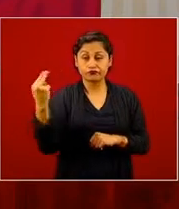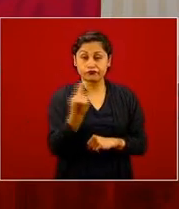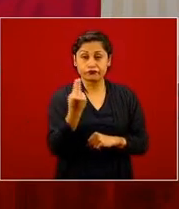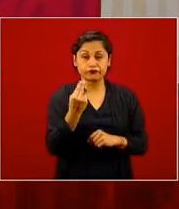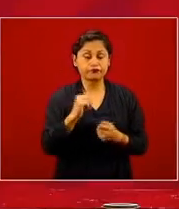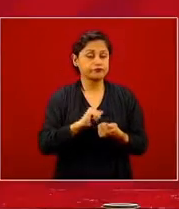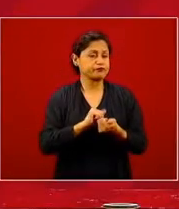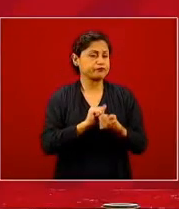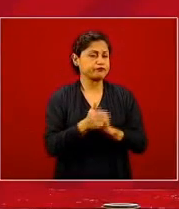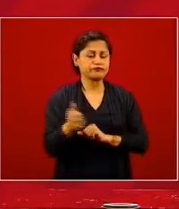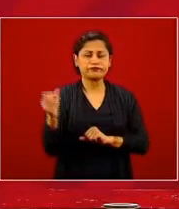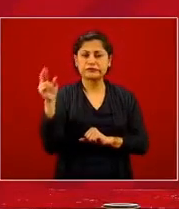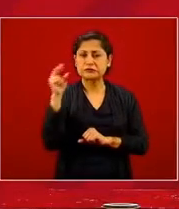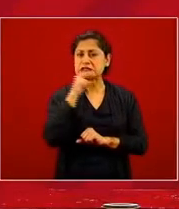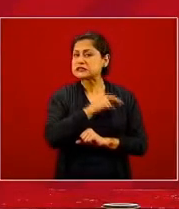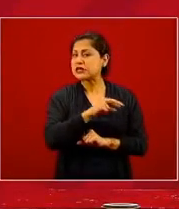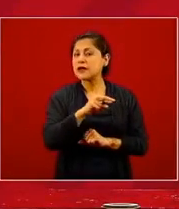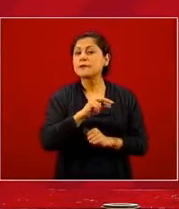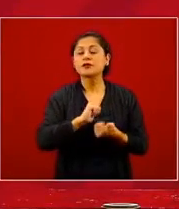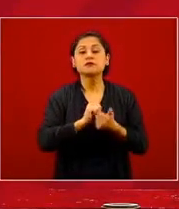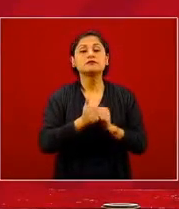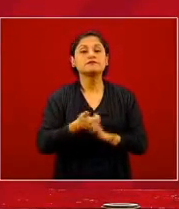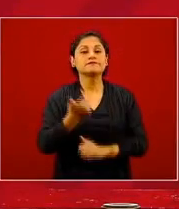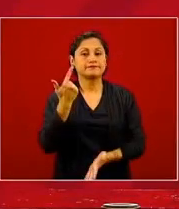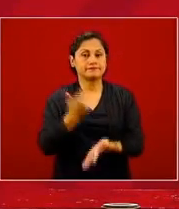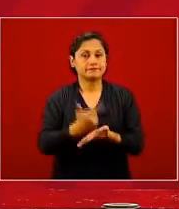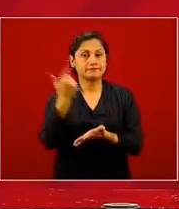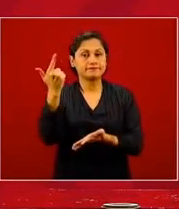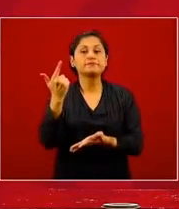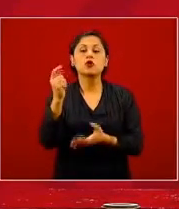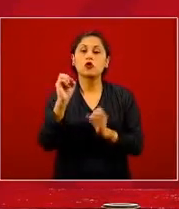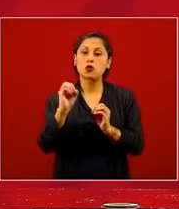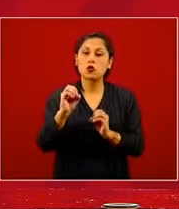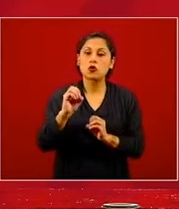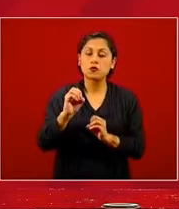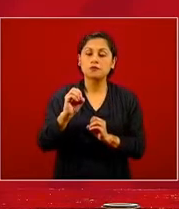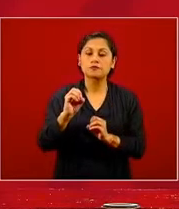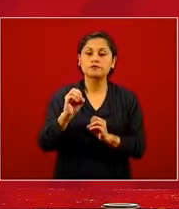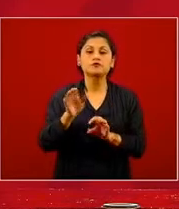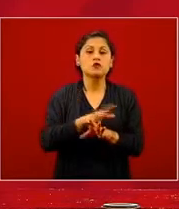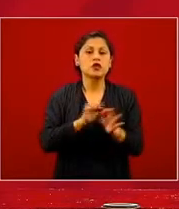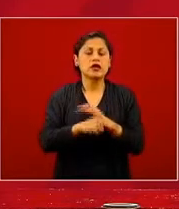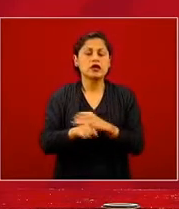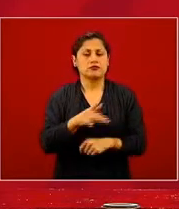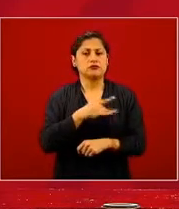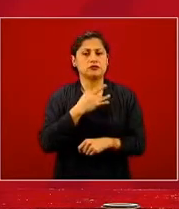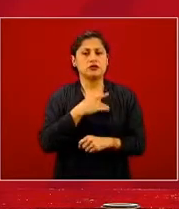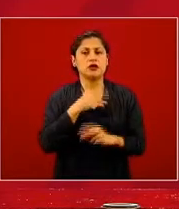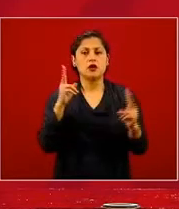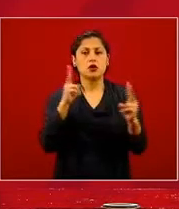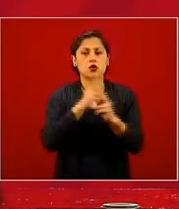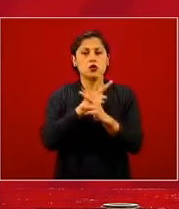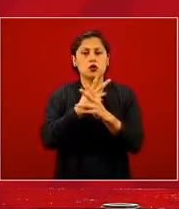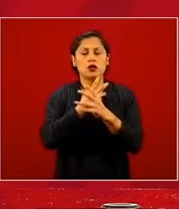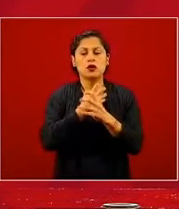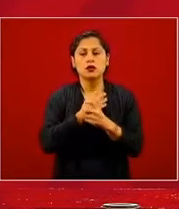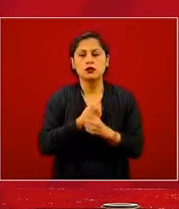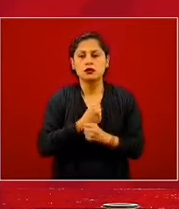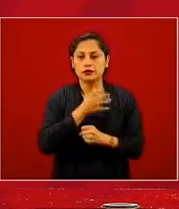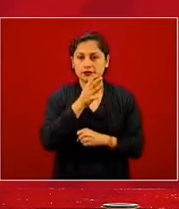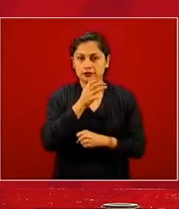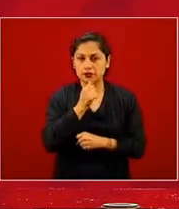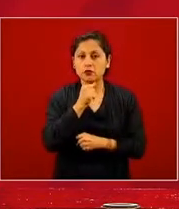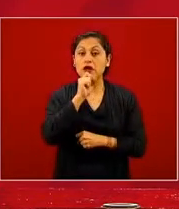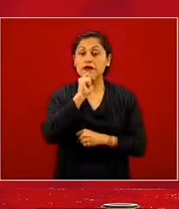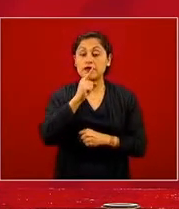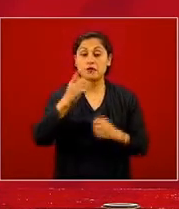go to seek medical attention, but in a few hours can evolve and can progress and become a critical